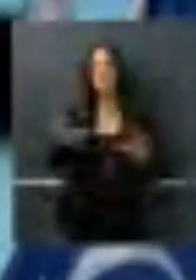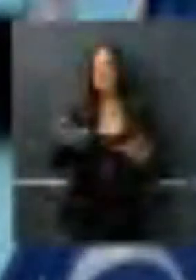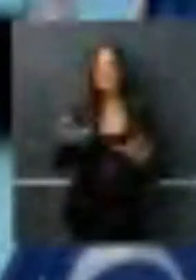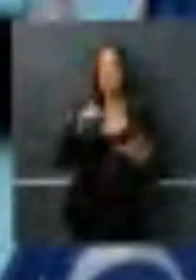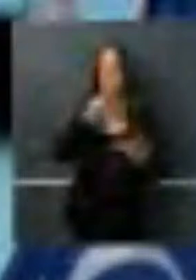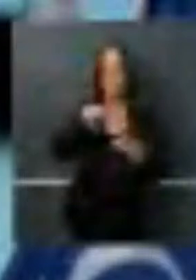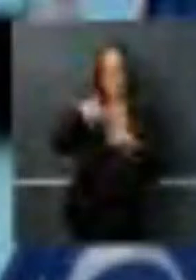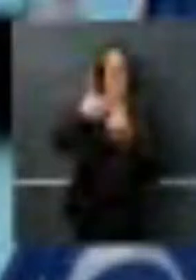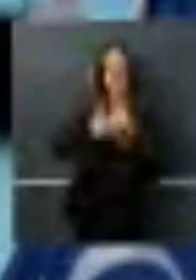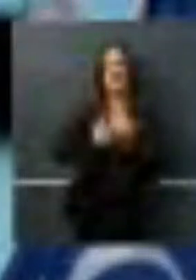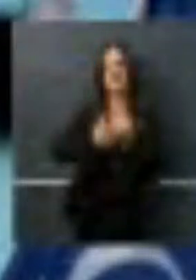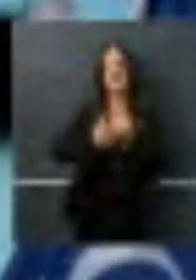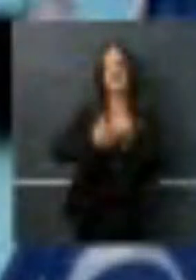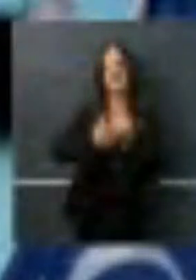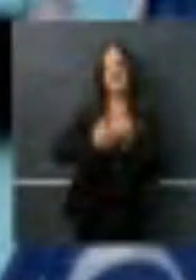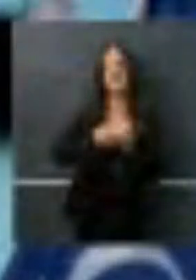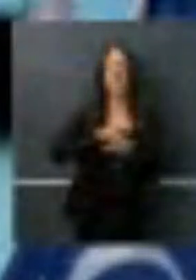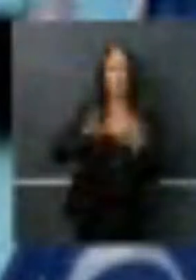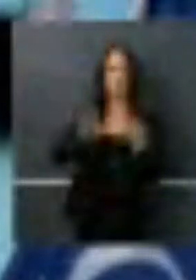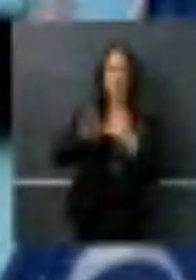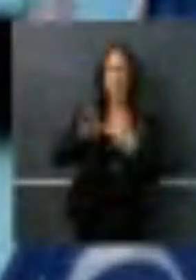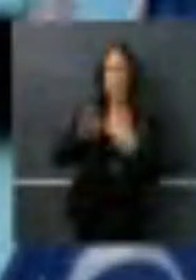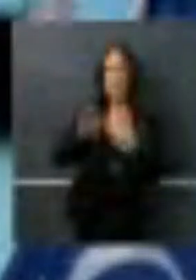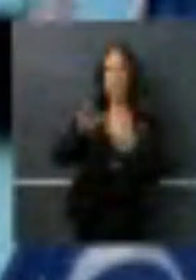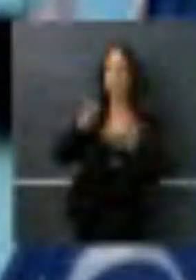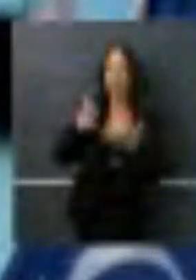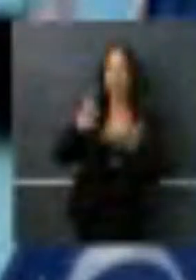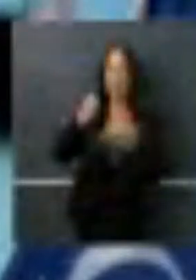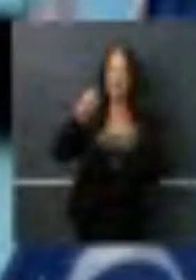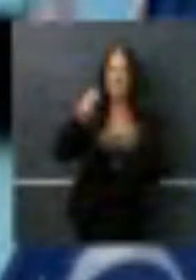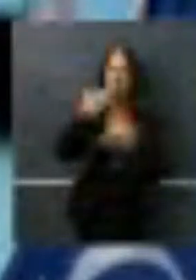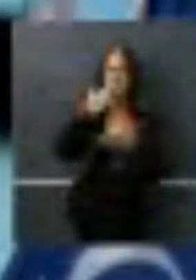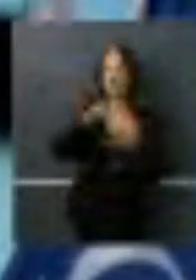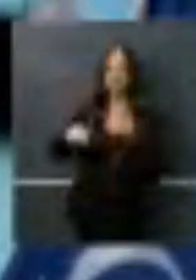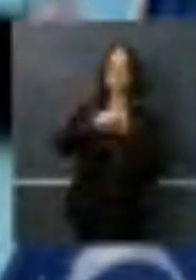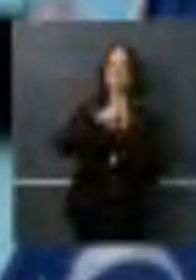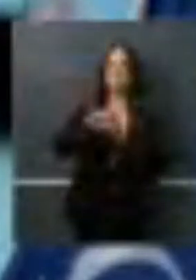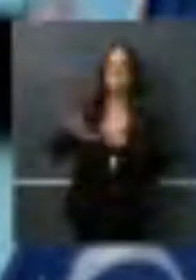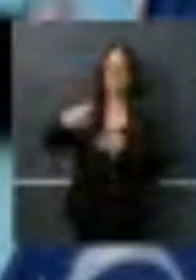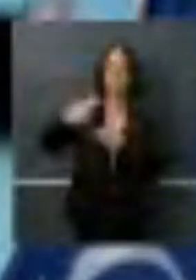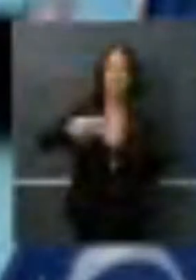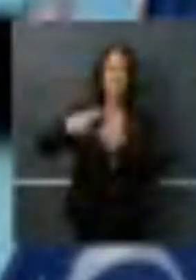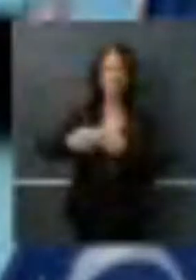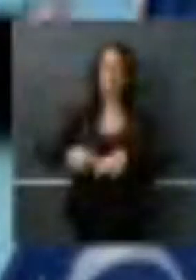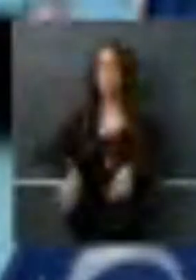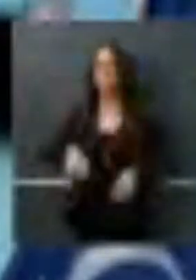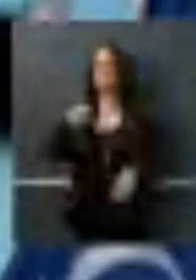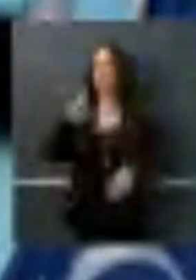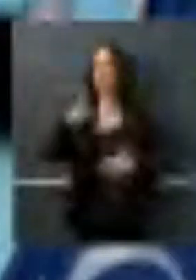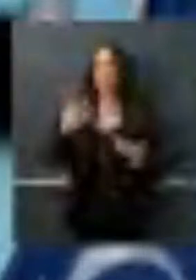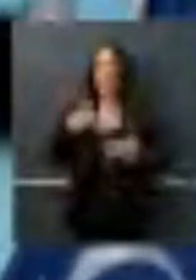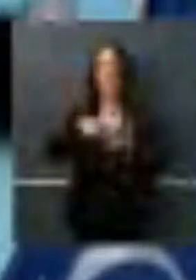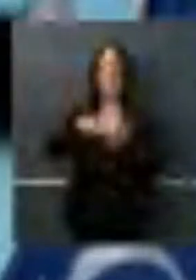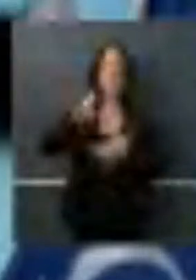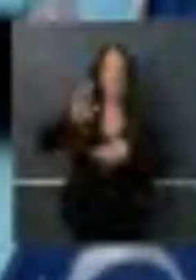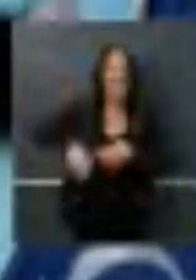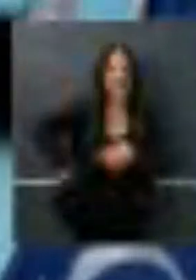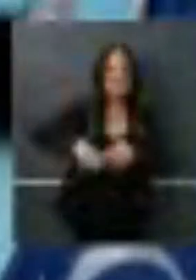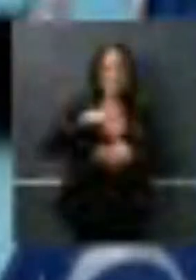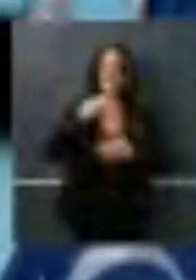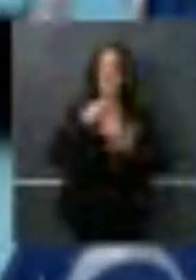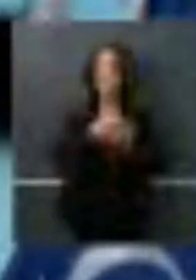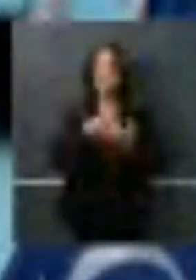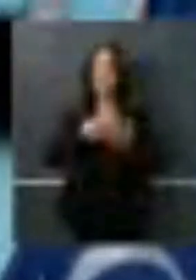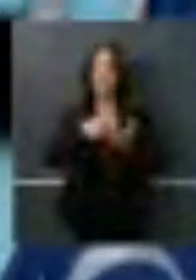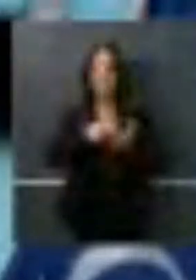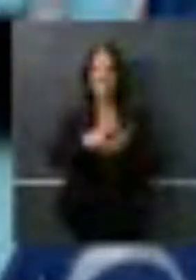late fees or fines, and actual support in terms of getting new payment plans in